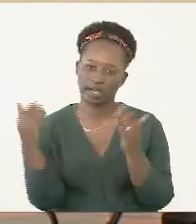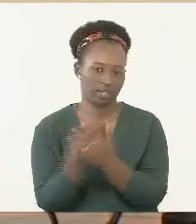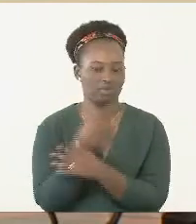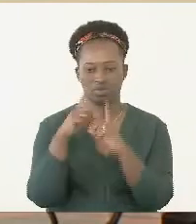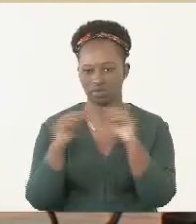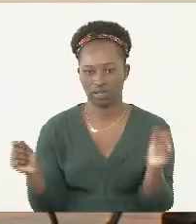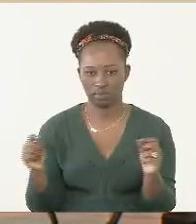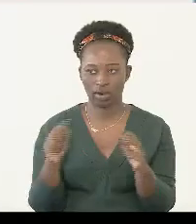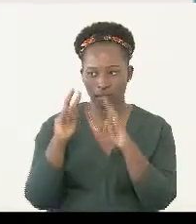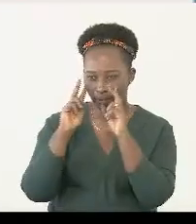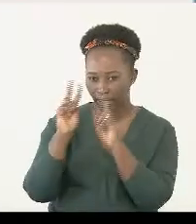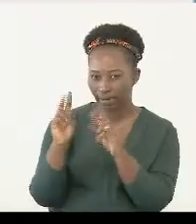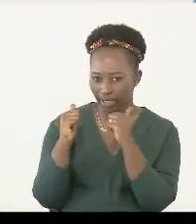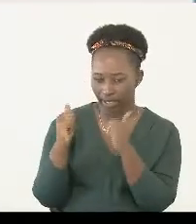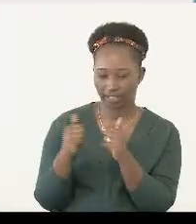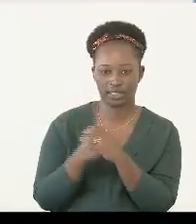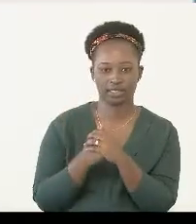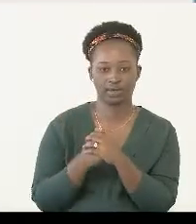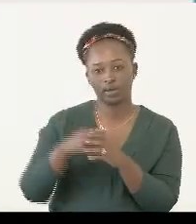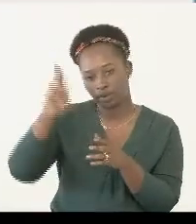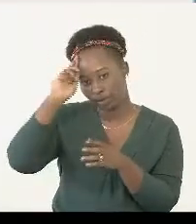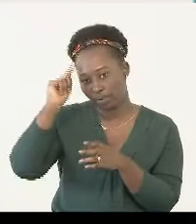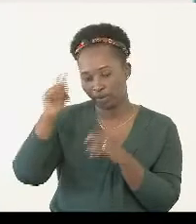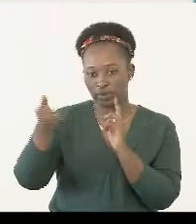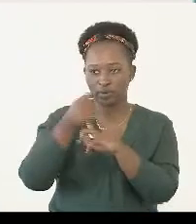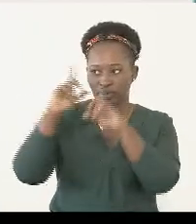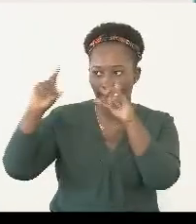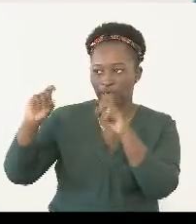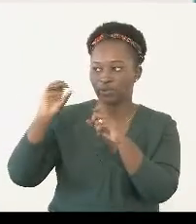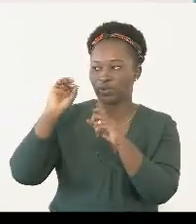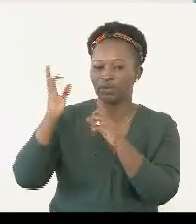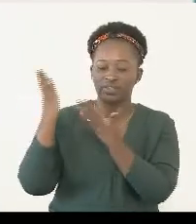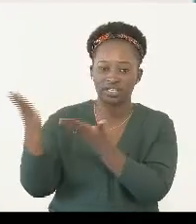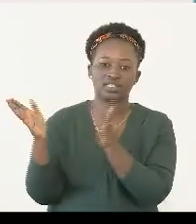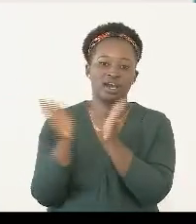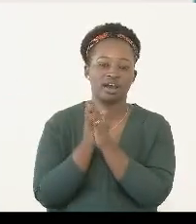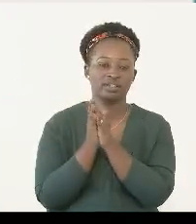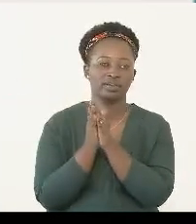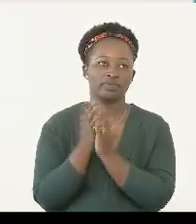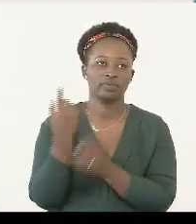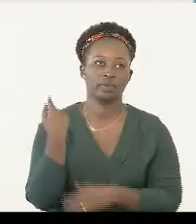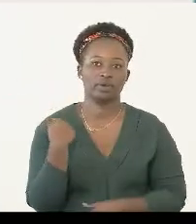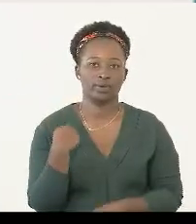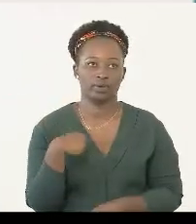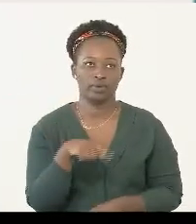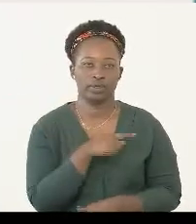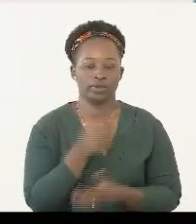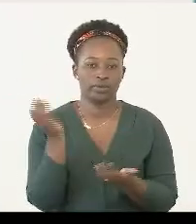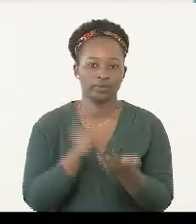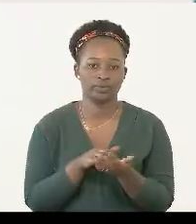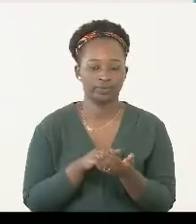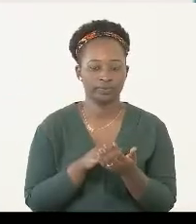So check through very well and see. Remember, you took the caption of this, and we